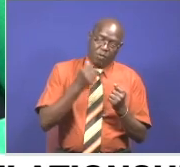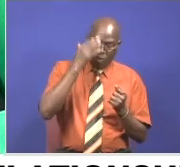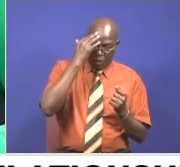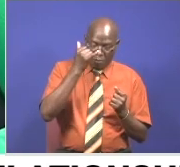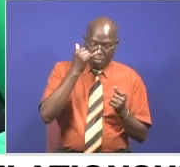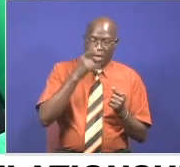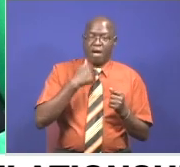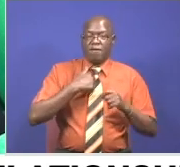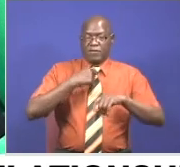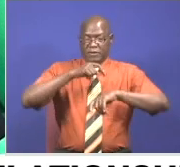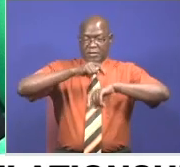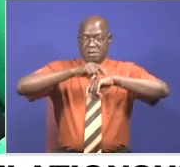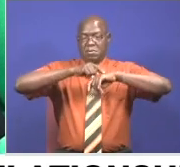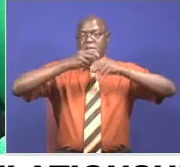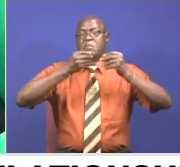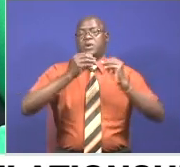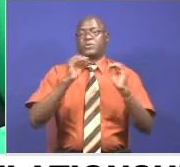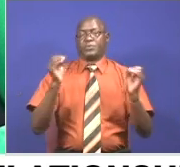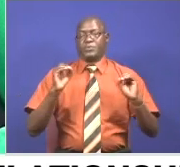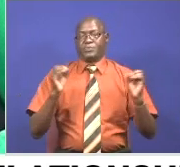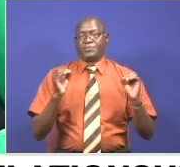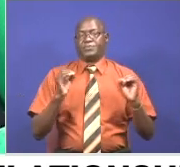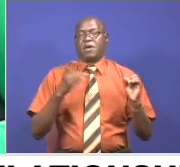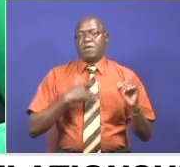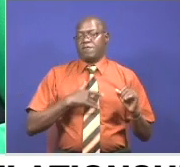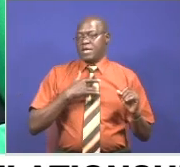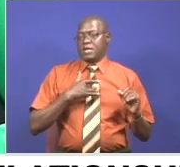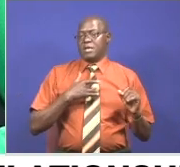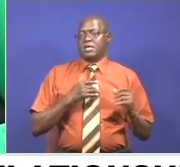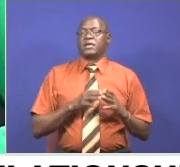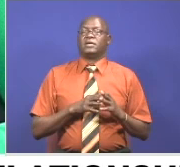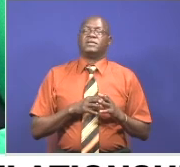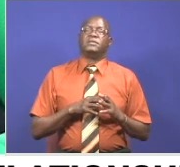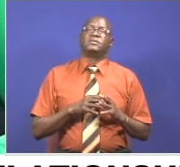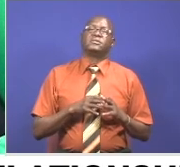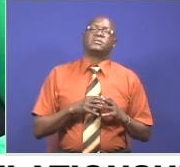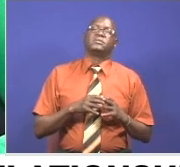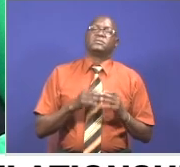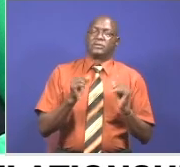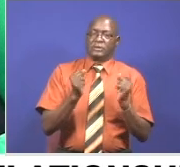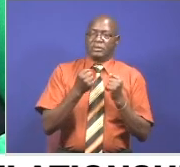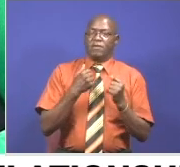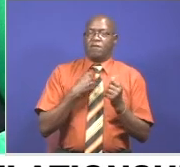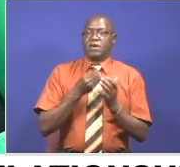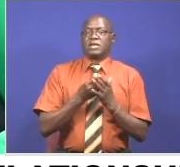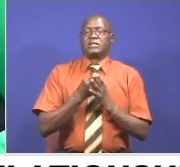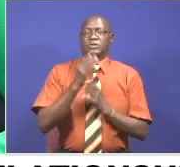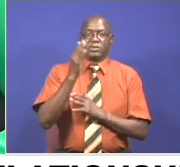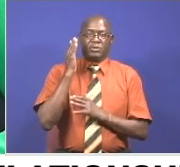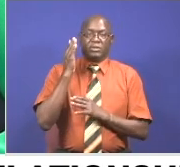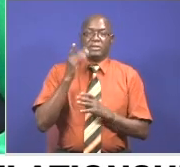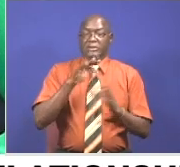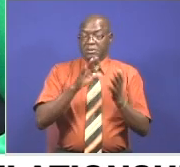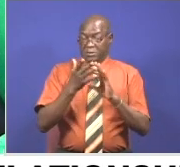there was a time that there was no money. And you just feel like, I need to save to have financial security. And sometimes it can go to